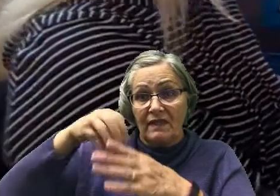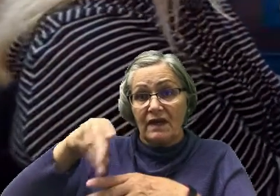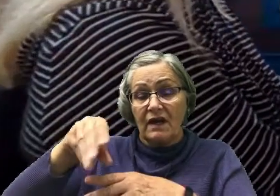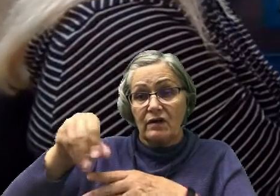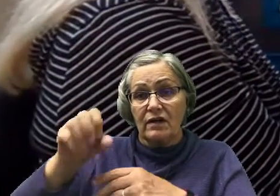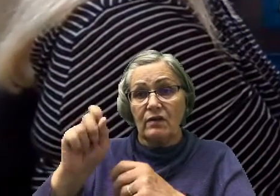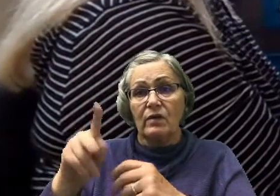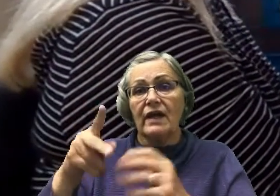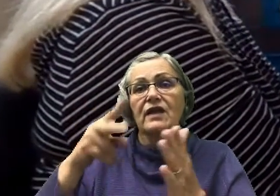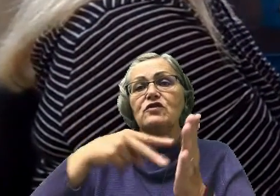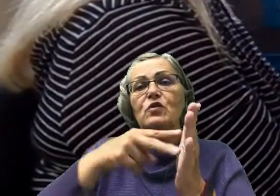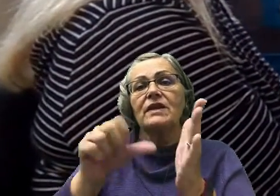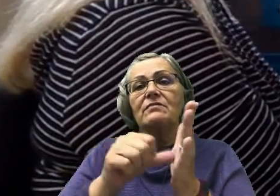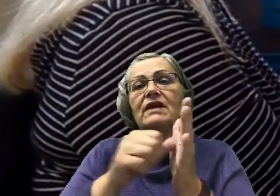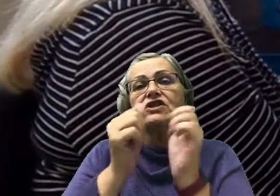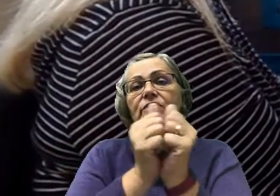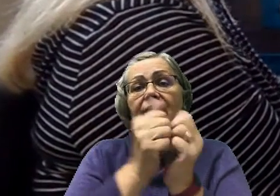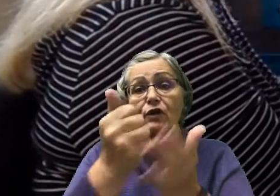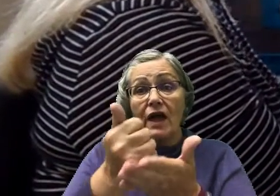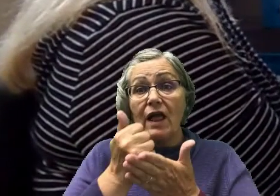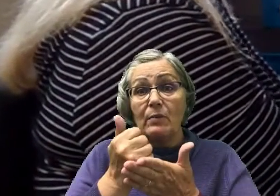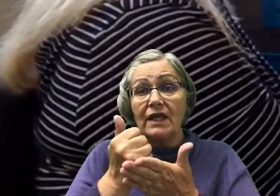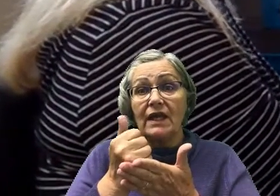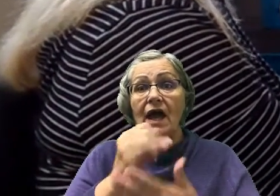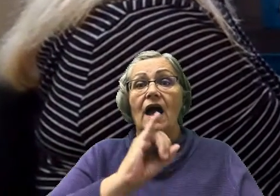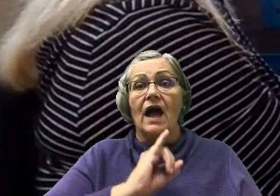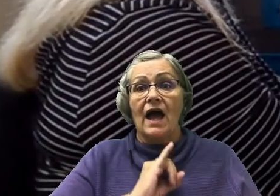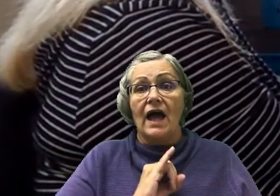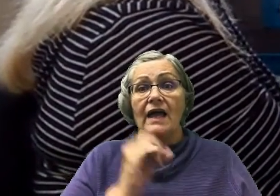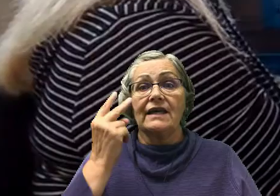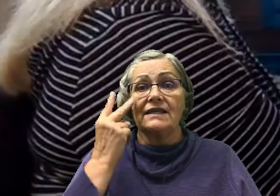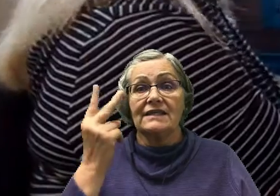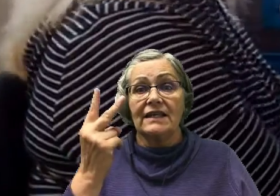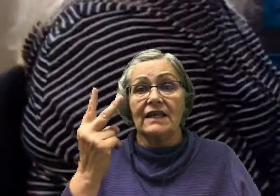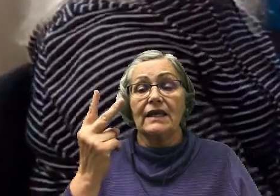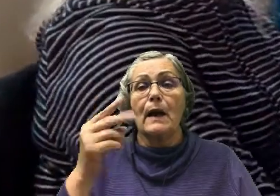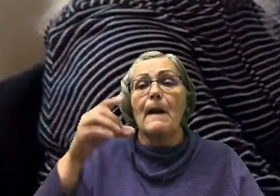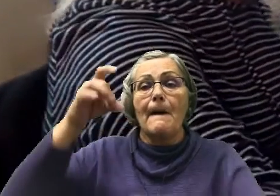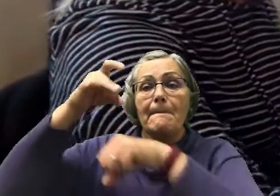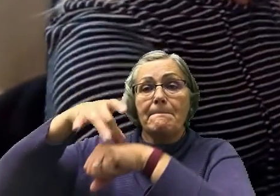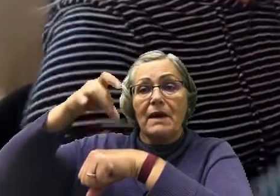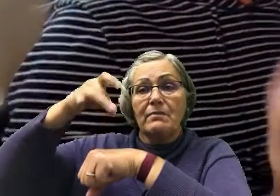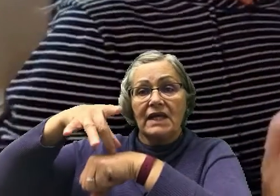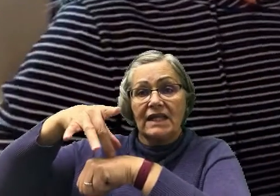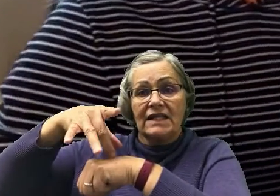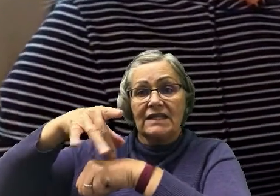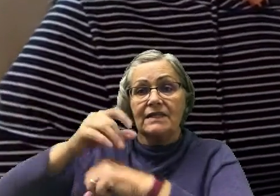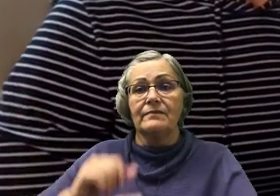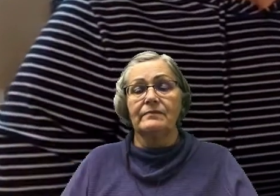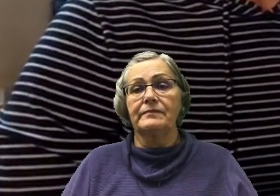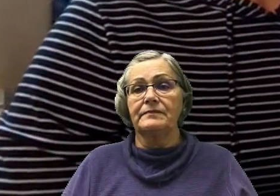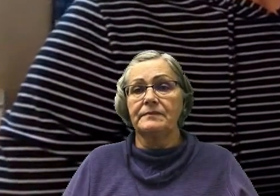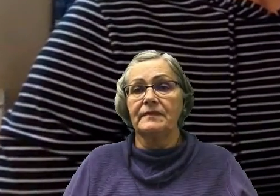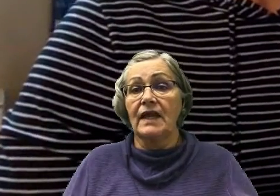me? I see pumpkins. Now you don't have to write the same page that